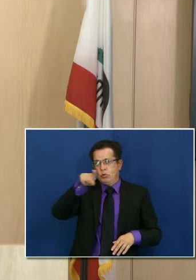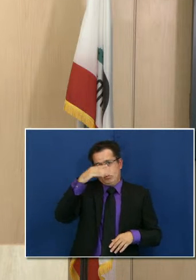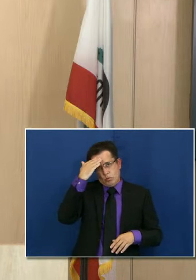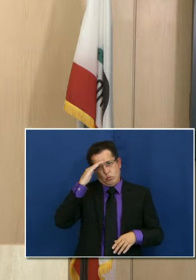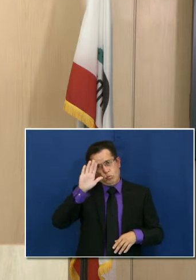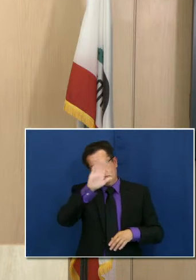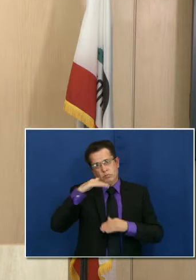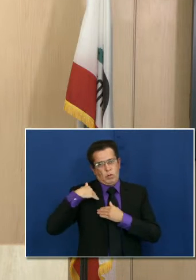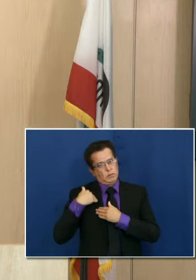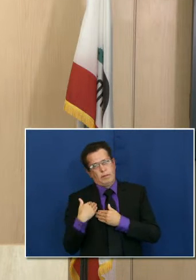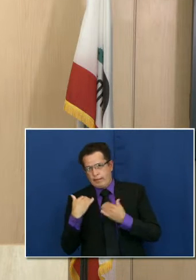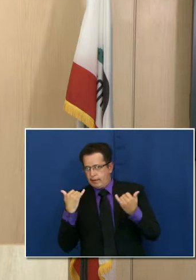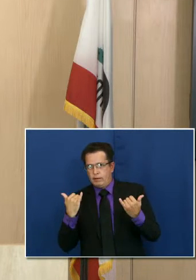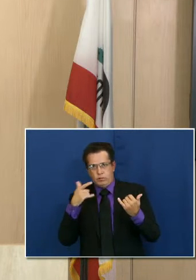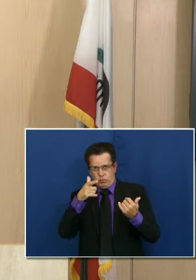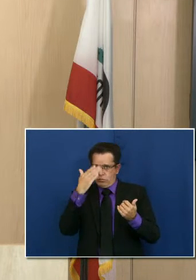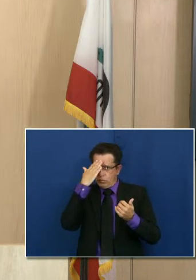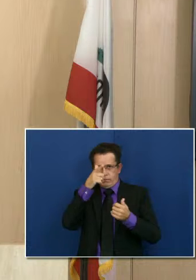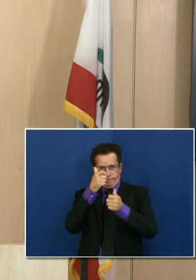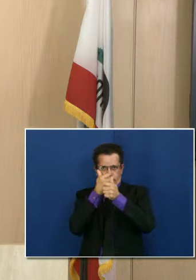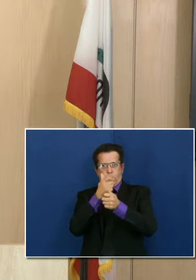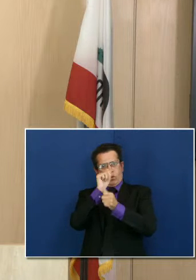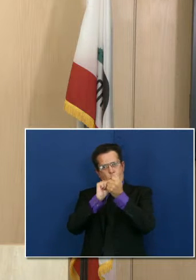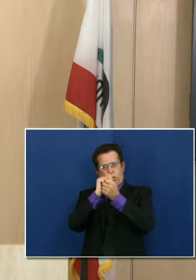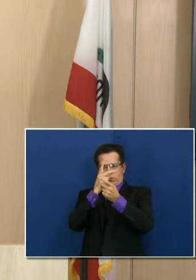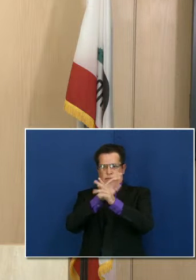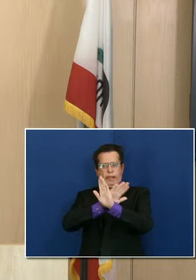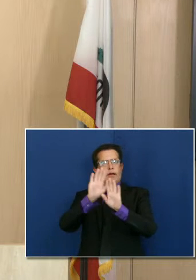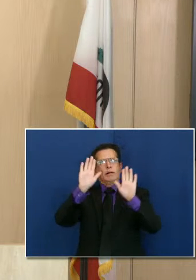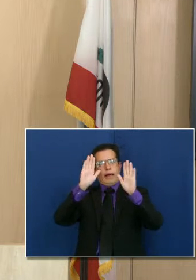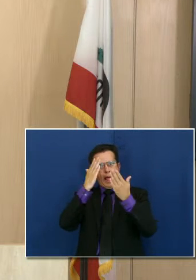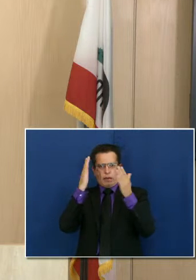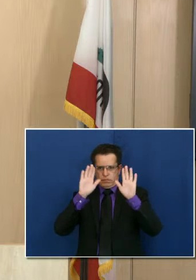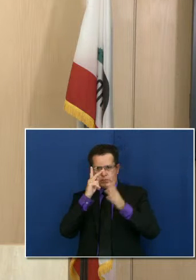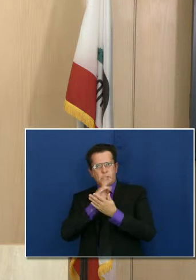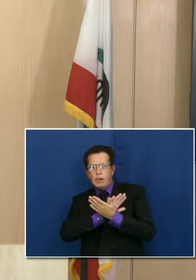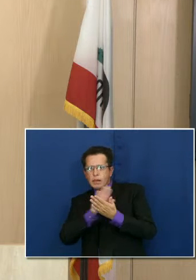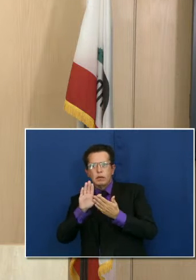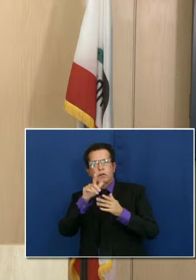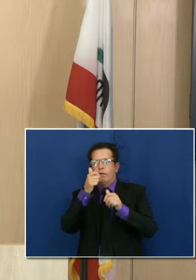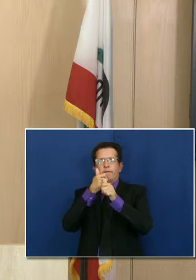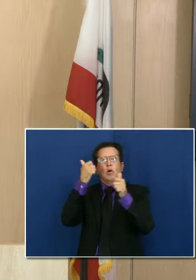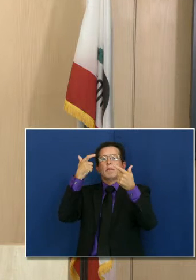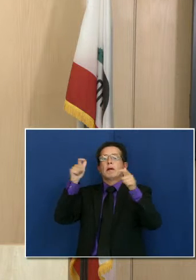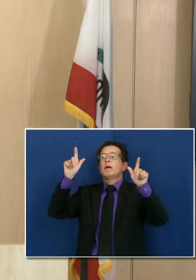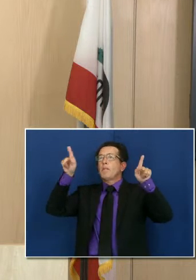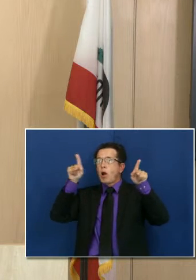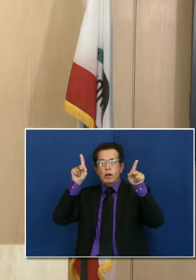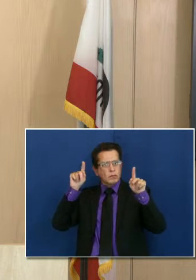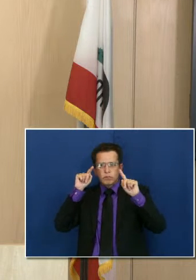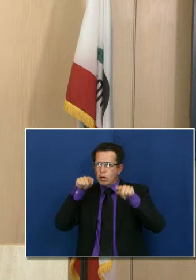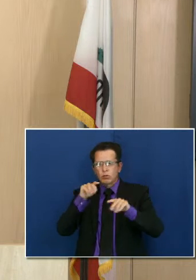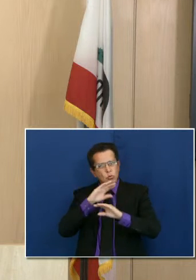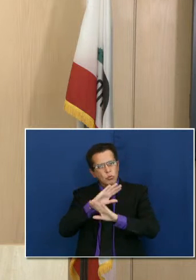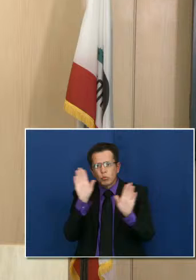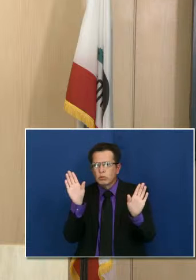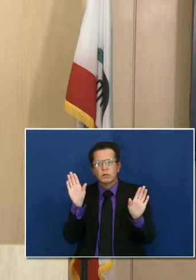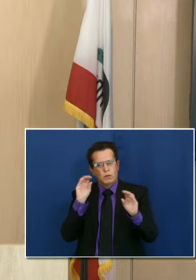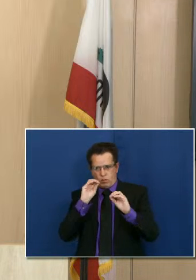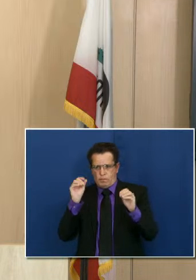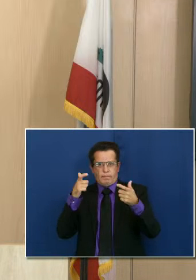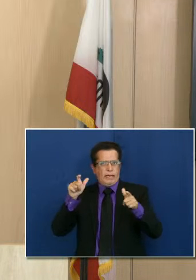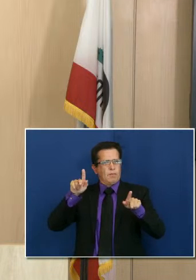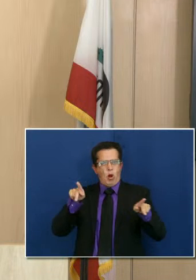now. Wash your hands, wear your facial coverings, avoid large gatherings. Also, we are